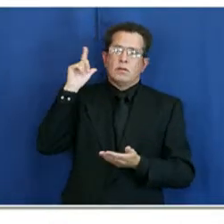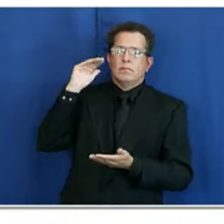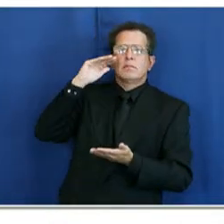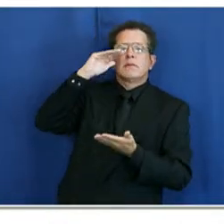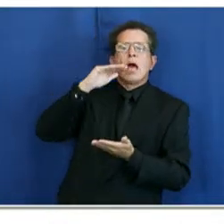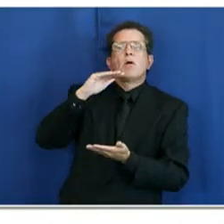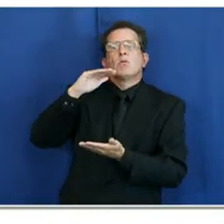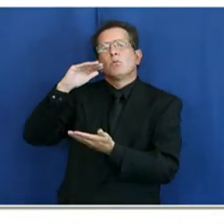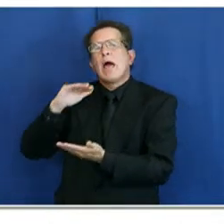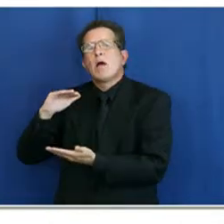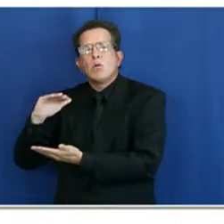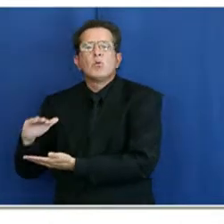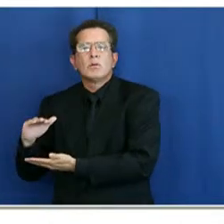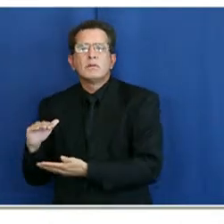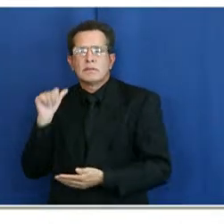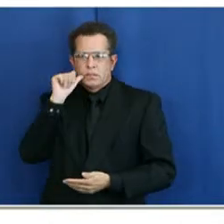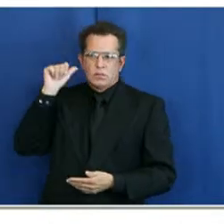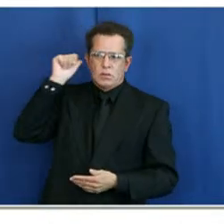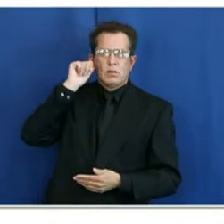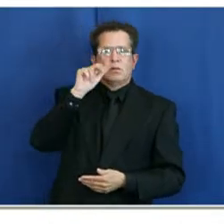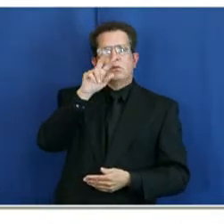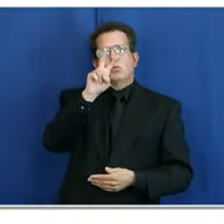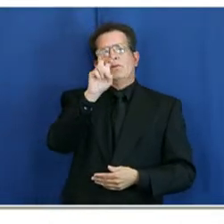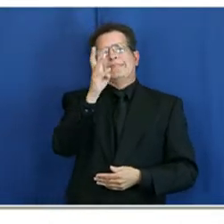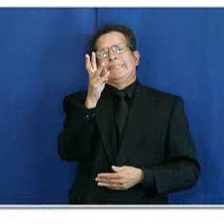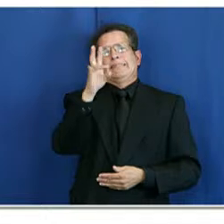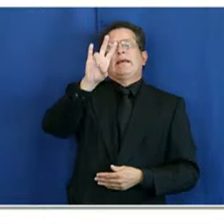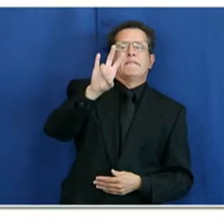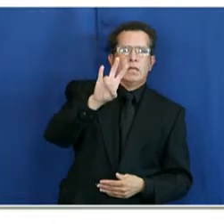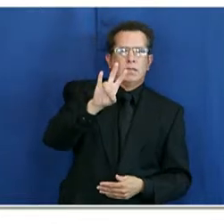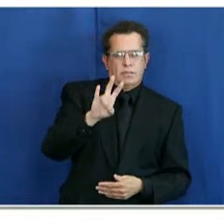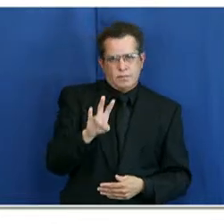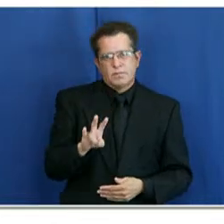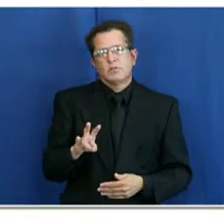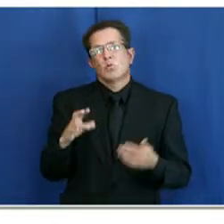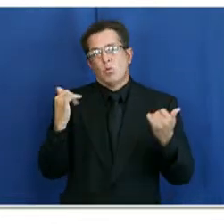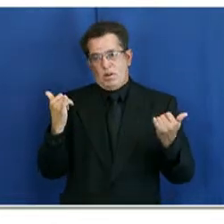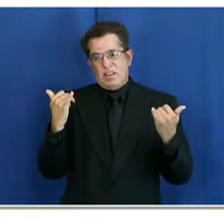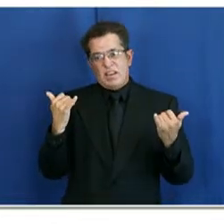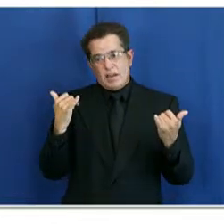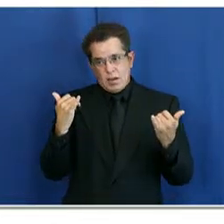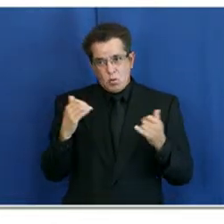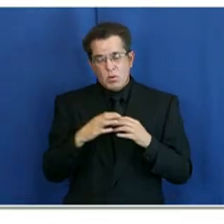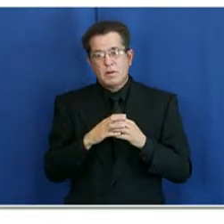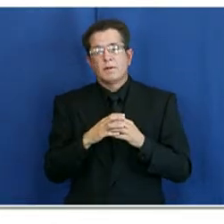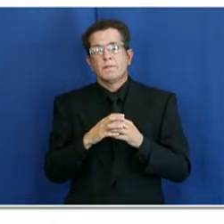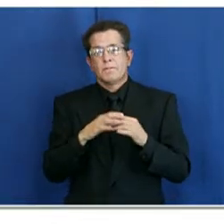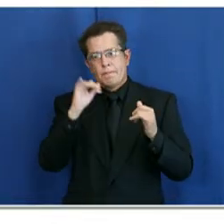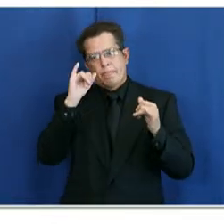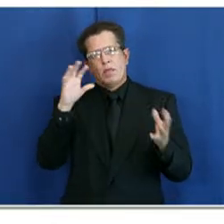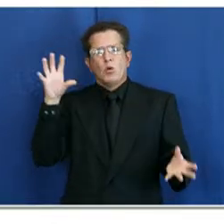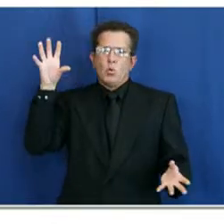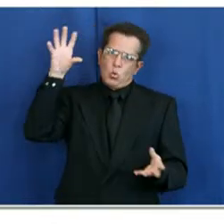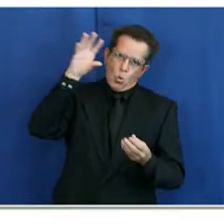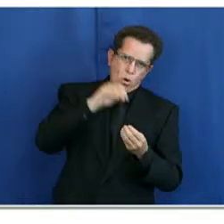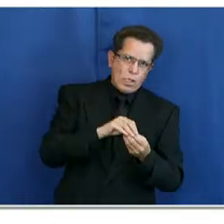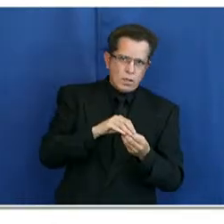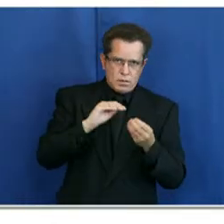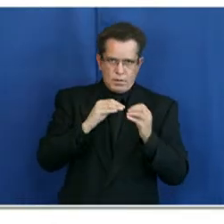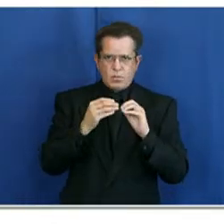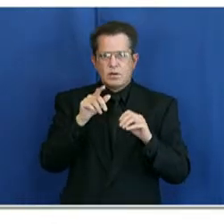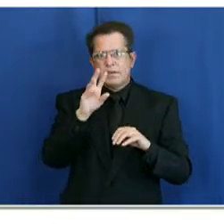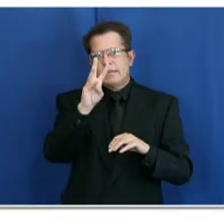compared to yesterday's report of 267 new cases. The overall total number of cases